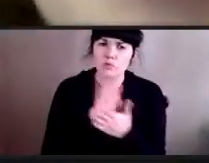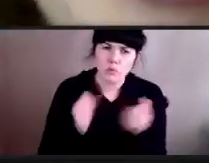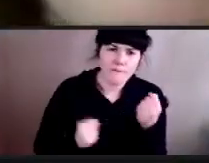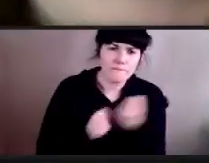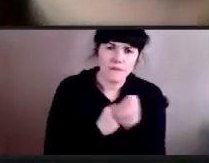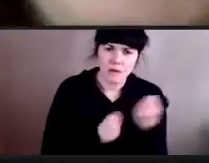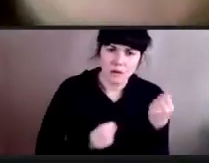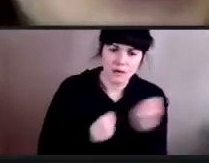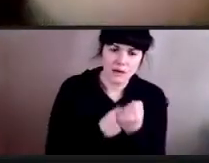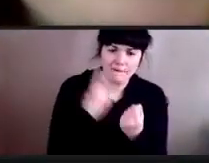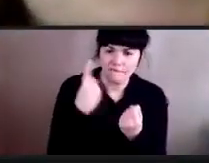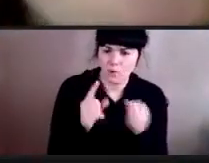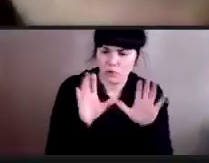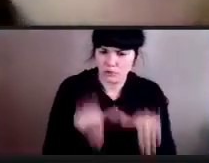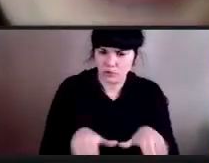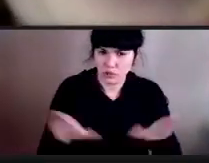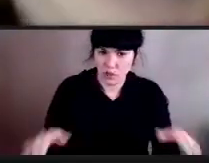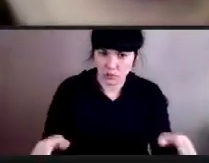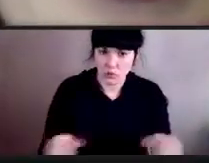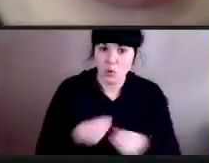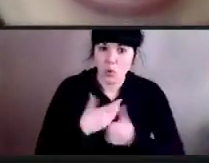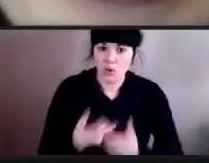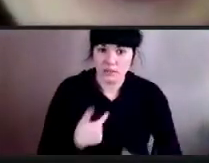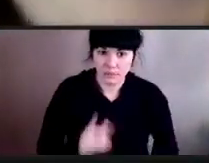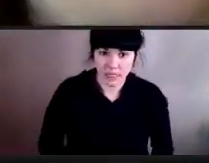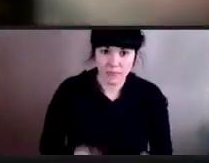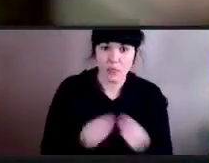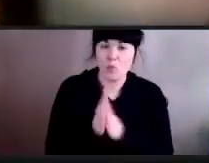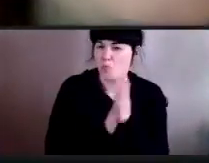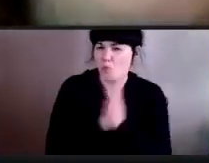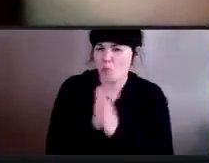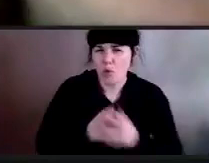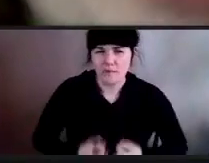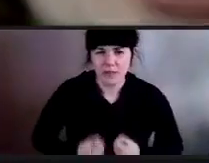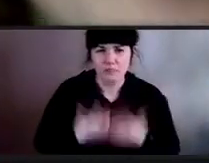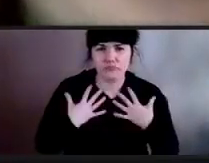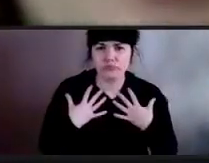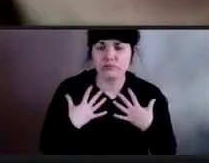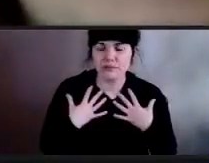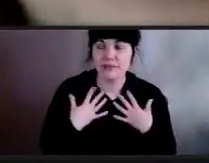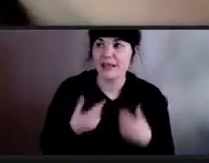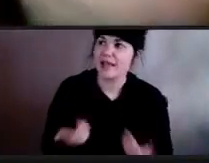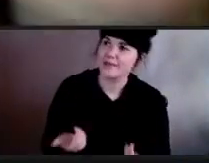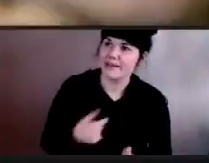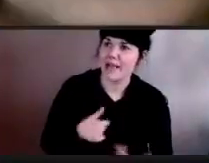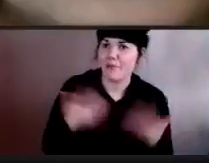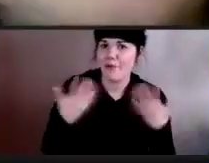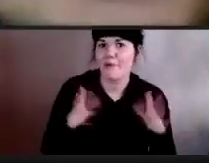I'm pretty motivated, but the more motivated the more knowledge I